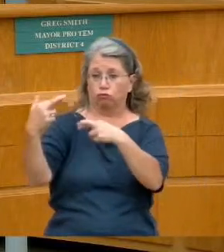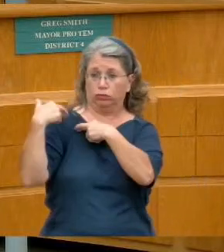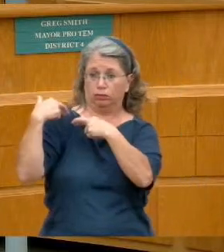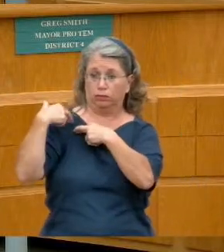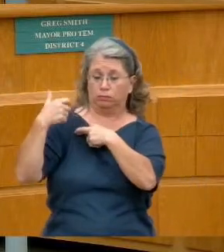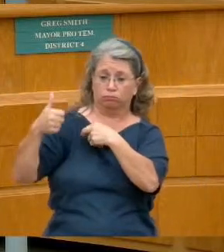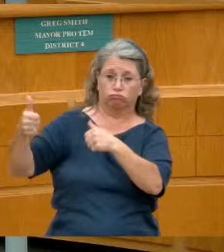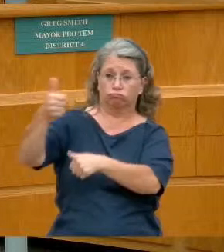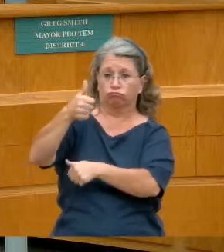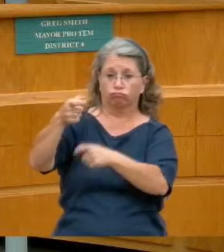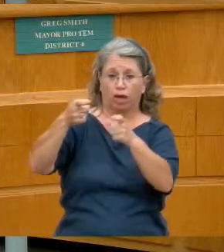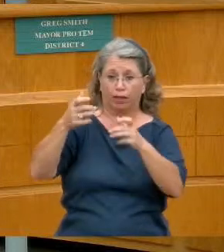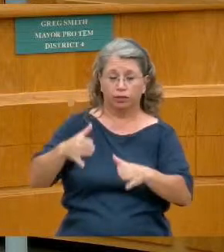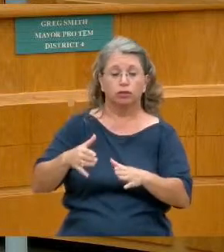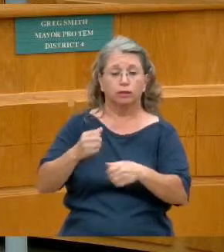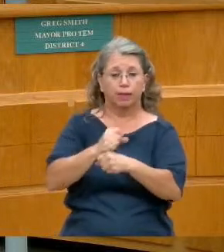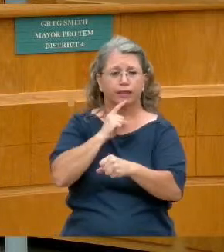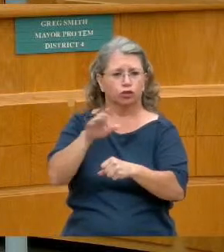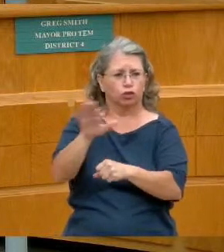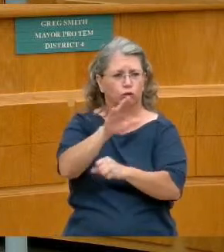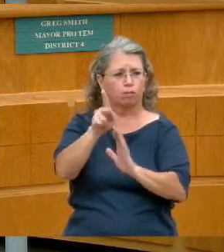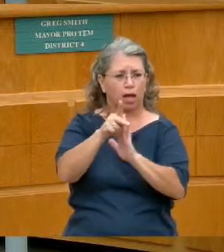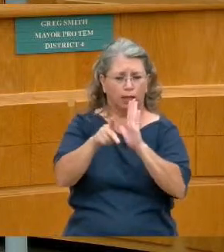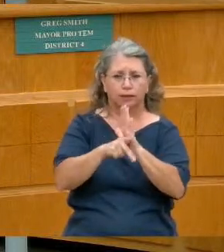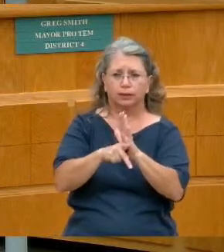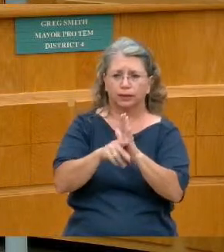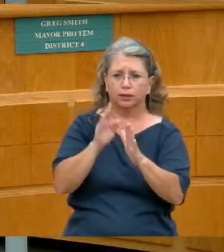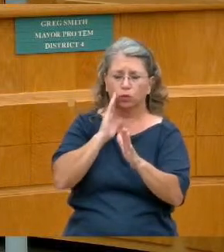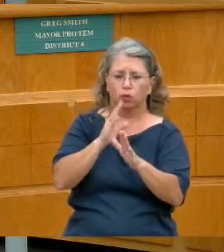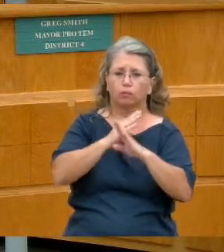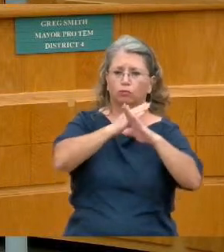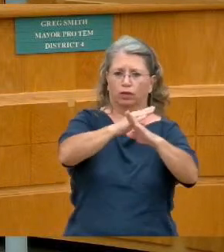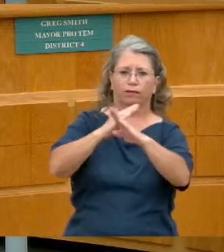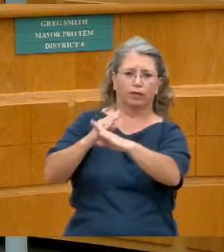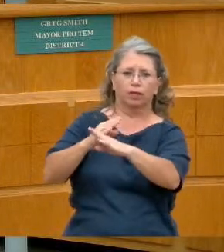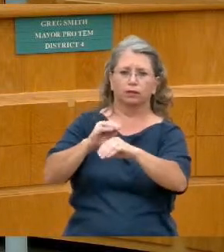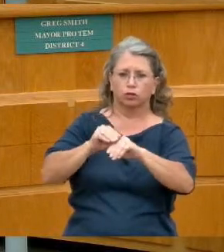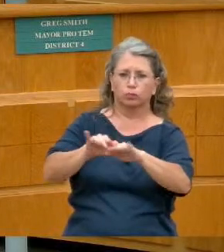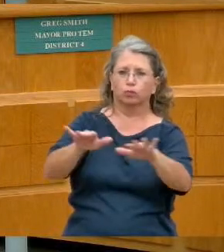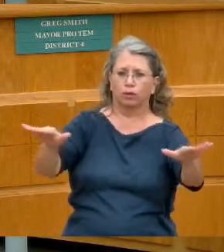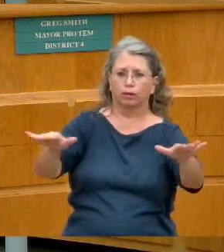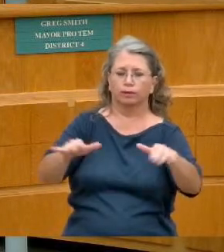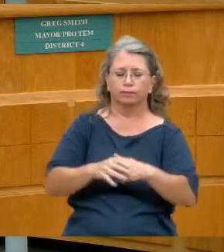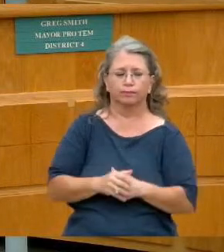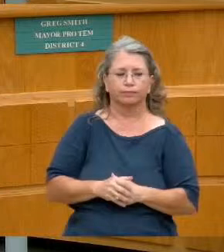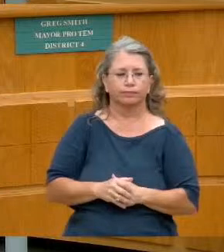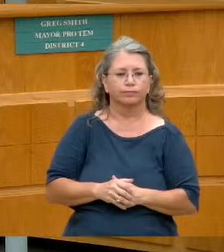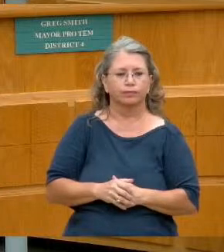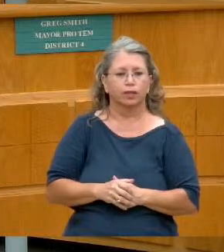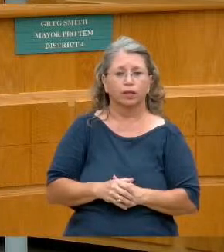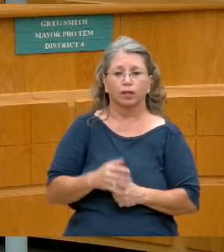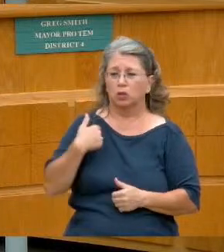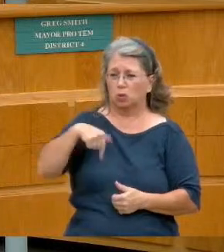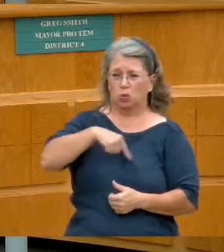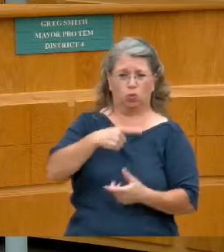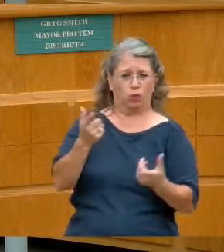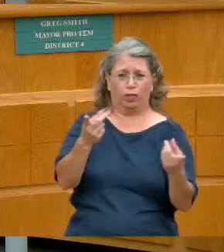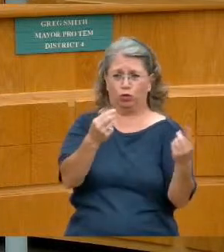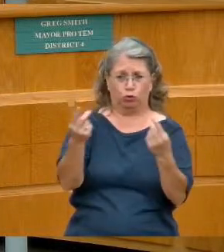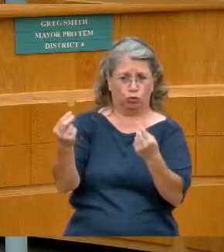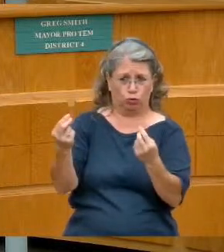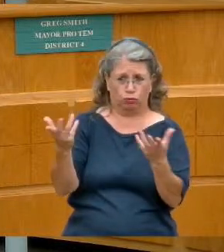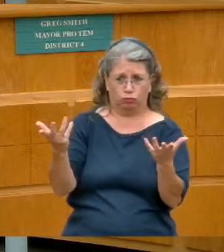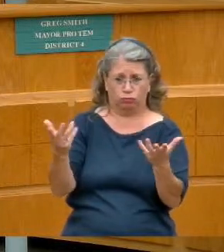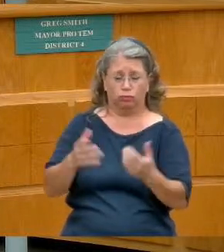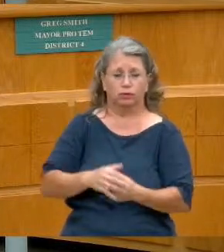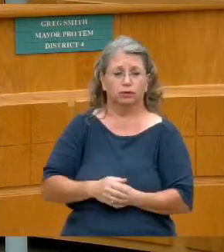policies will help to withstand COVID. What can the rest of us do? I know this is kind of like a broken record, so we'll try to mix it up